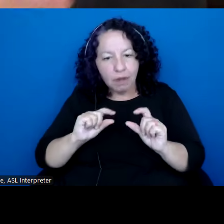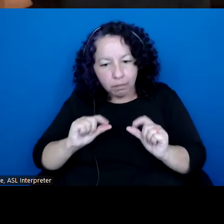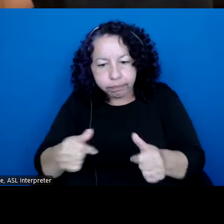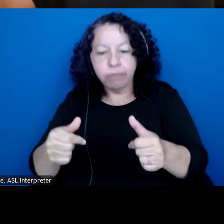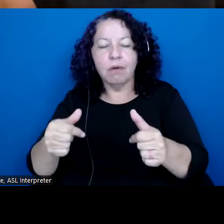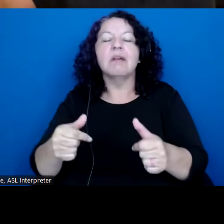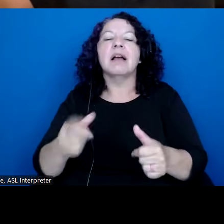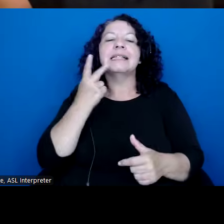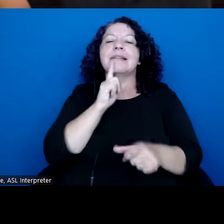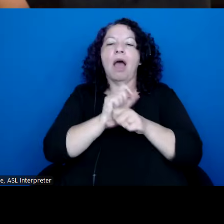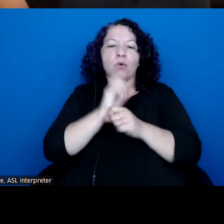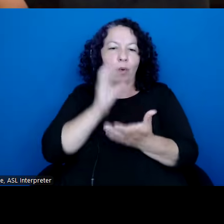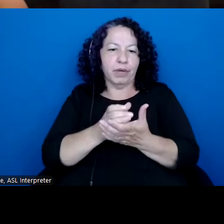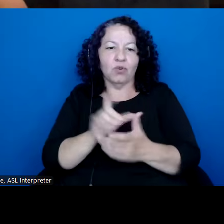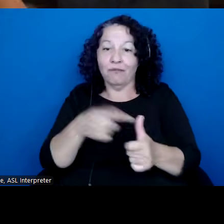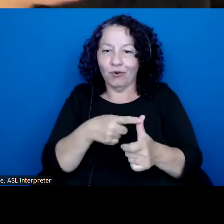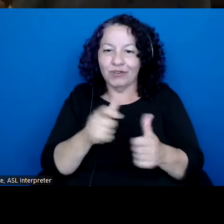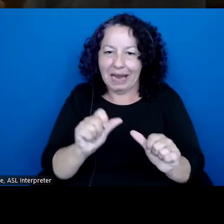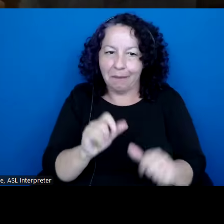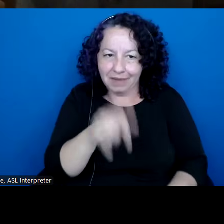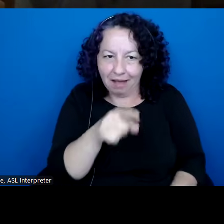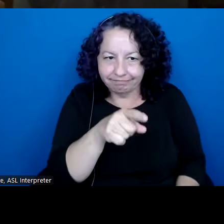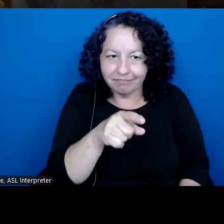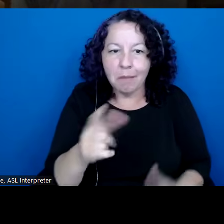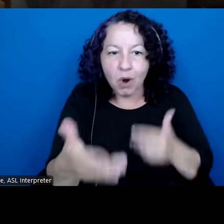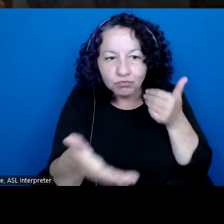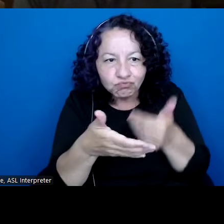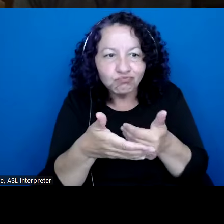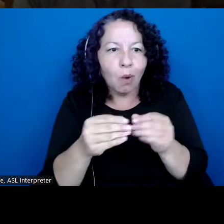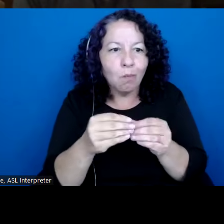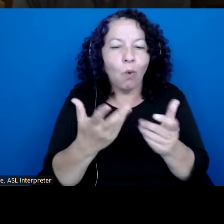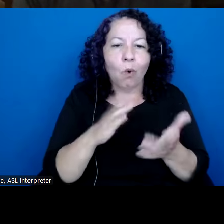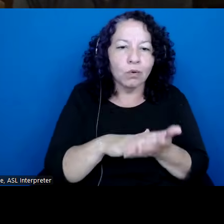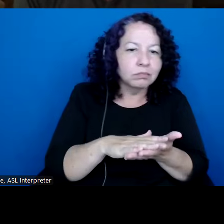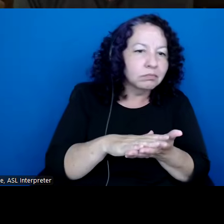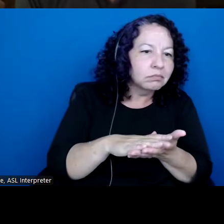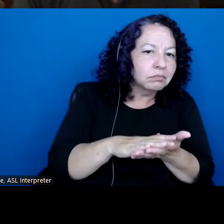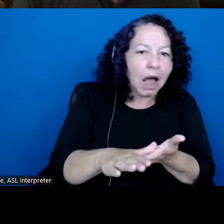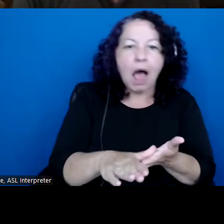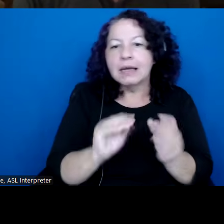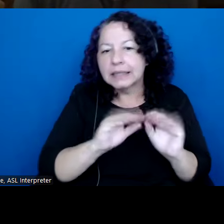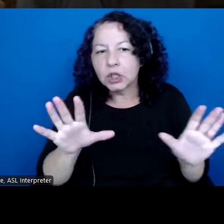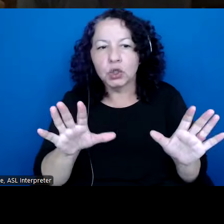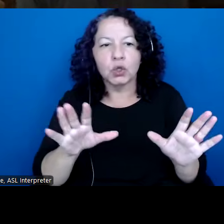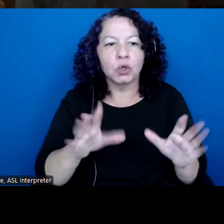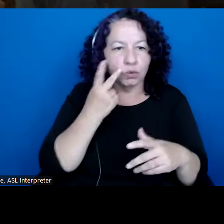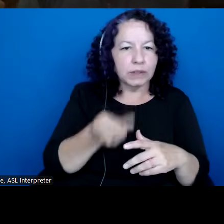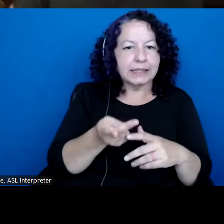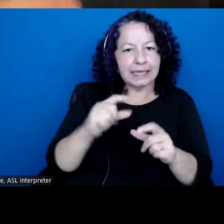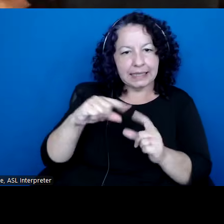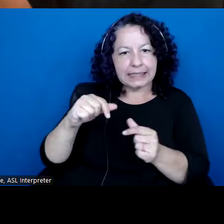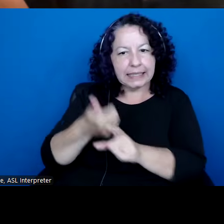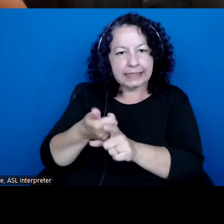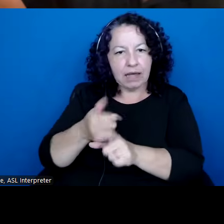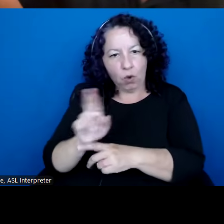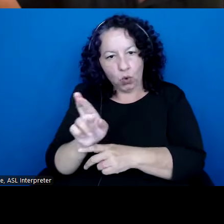our first attempt at that, but I'll zoom in now, show you a sort of nicer rolling of it. There you see the seal on the right and then the seal impression.